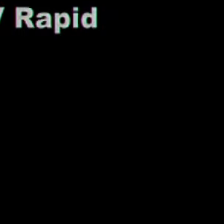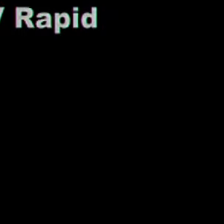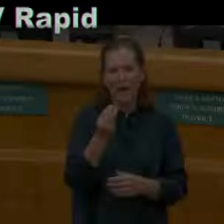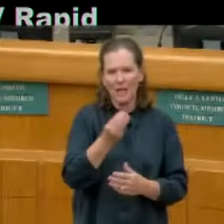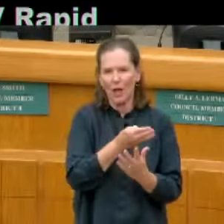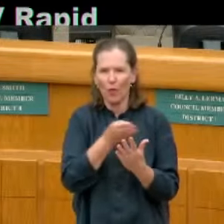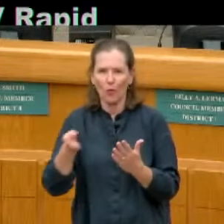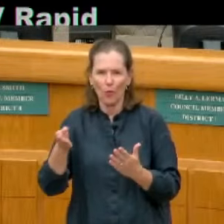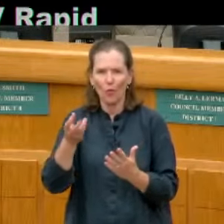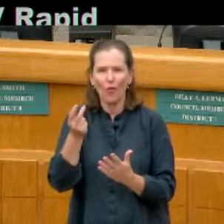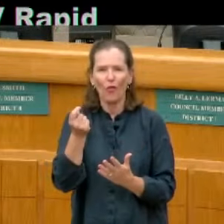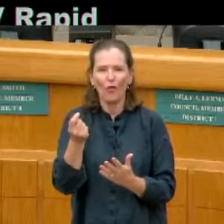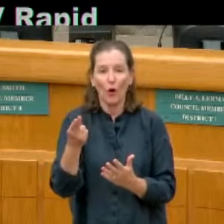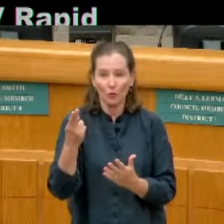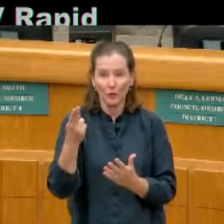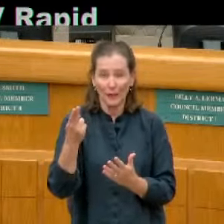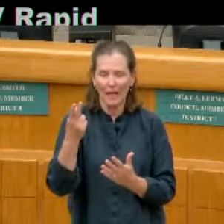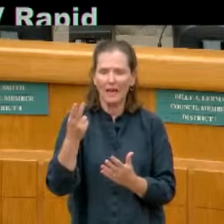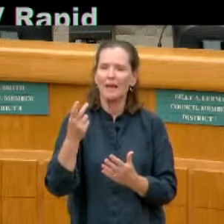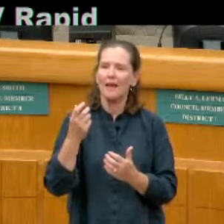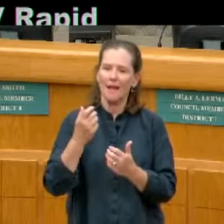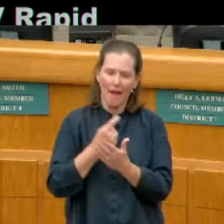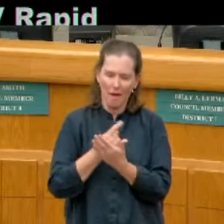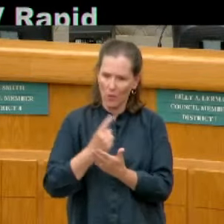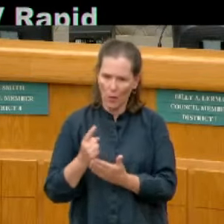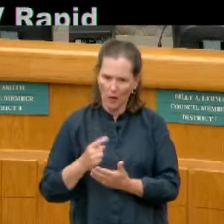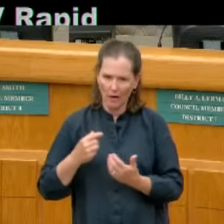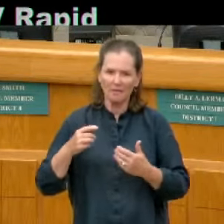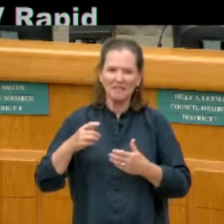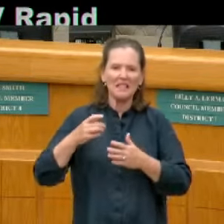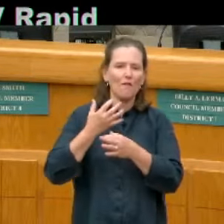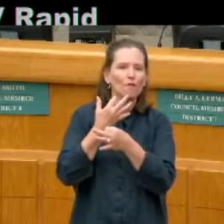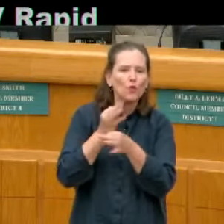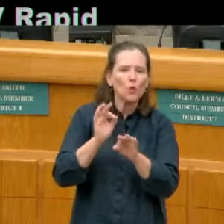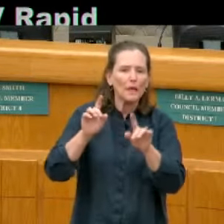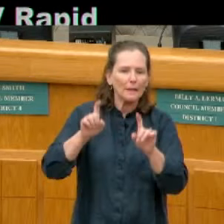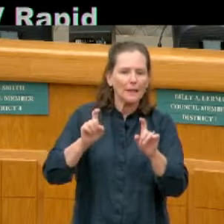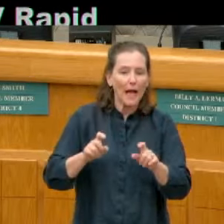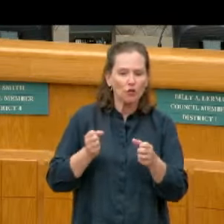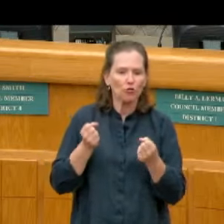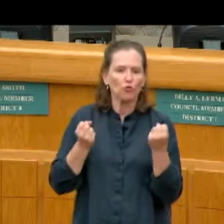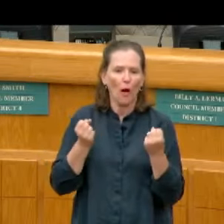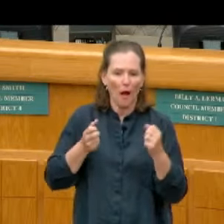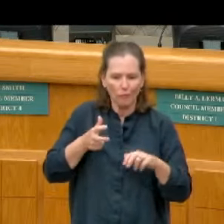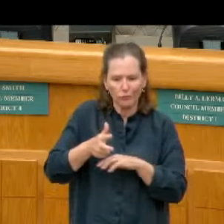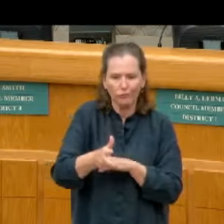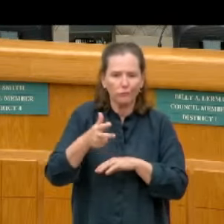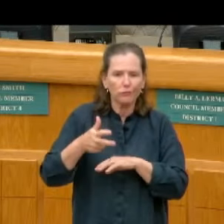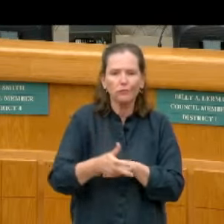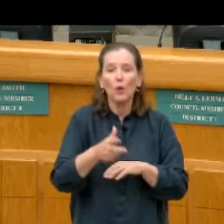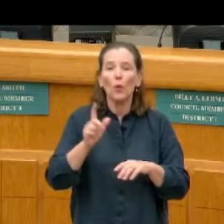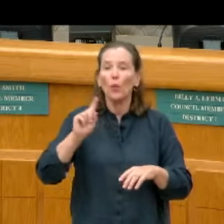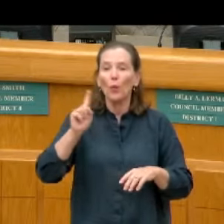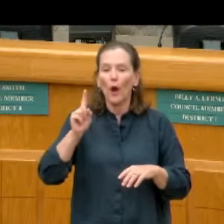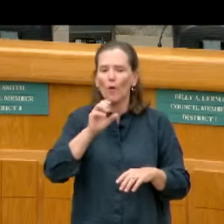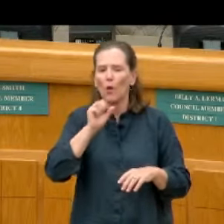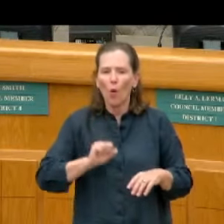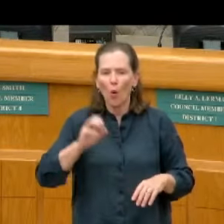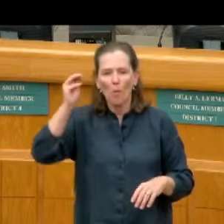or are experiencing mild symptoms, you can still receive the Eureka Cove Rapid Infusion at Physicians West Plaza, located